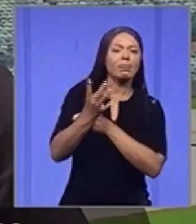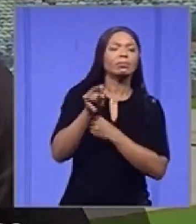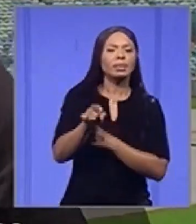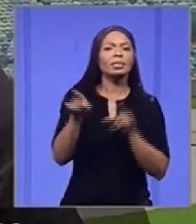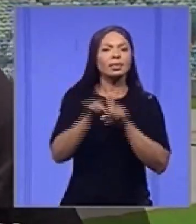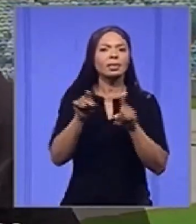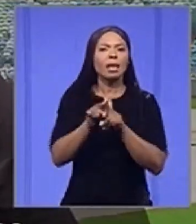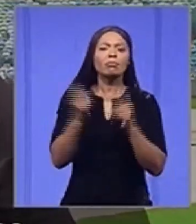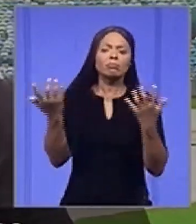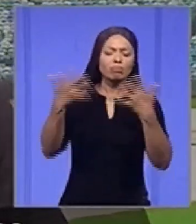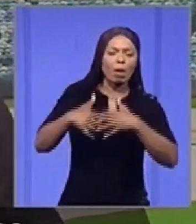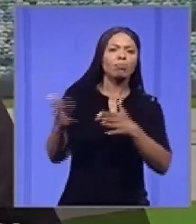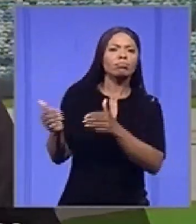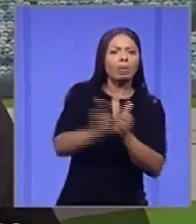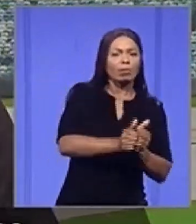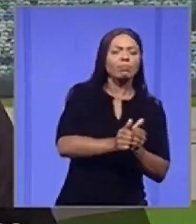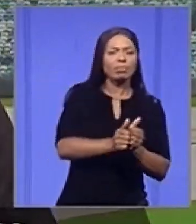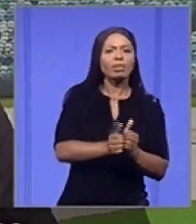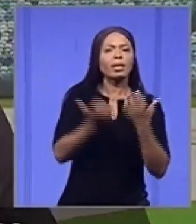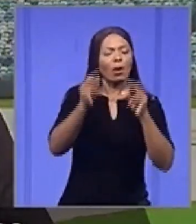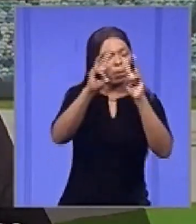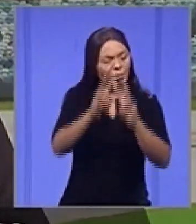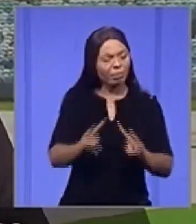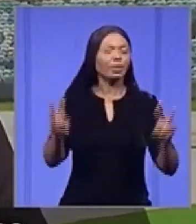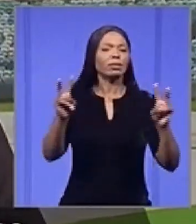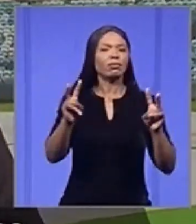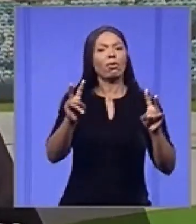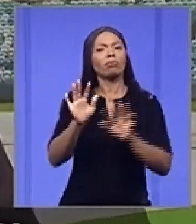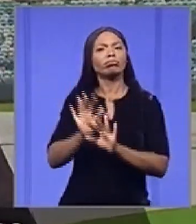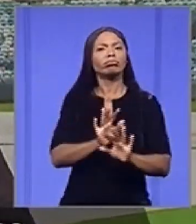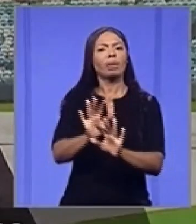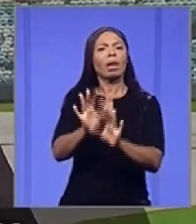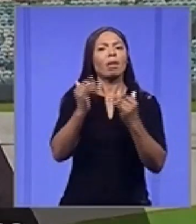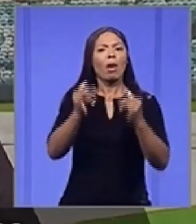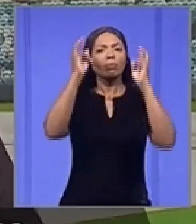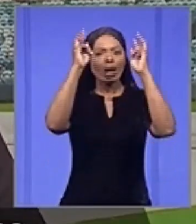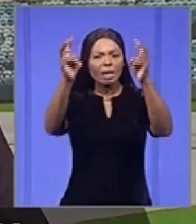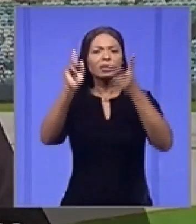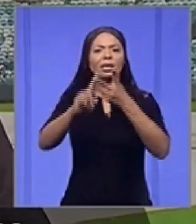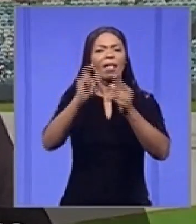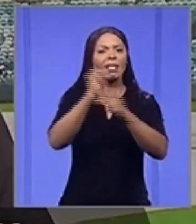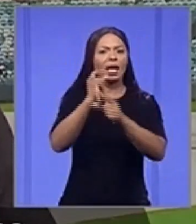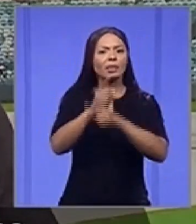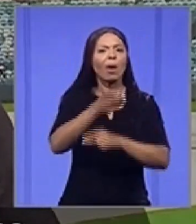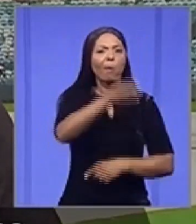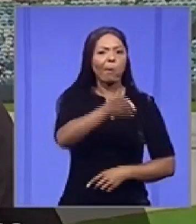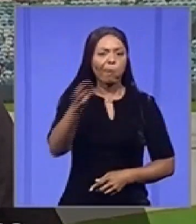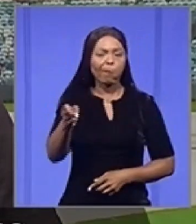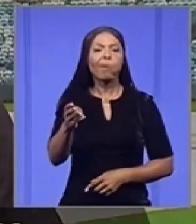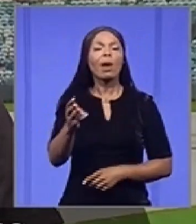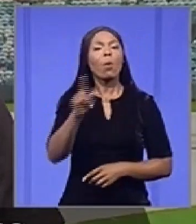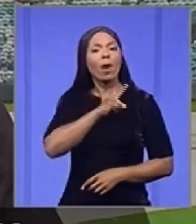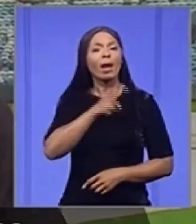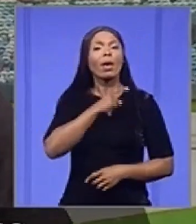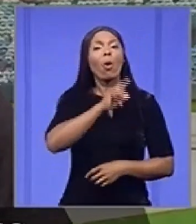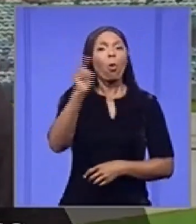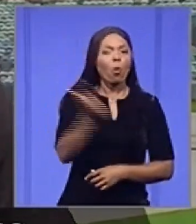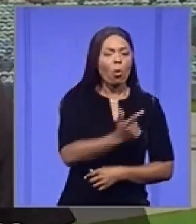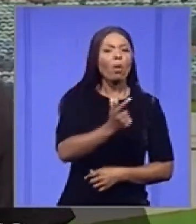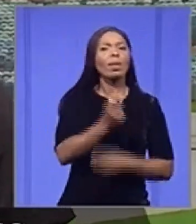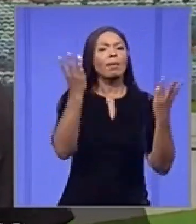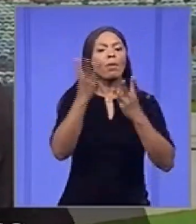with us to say there's going to be peaceful movement of buses and taxis because we made sure that everyone, this is a